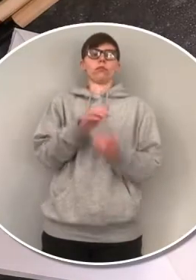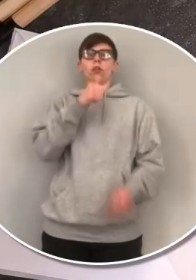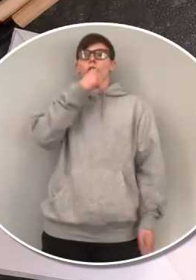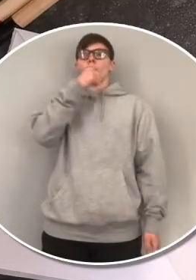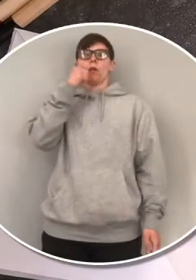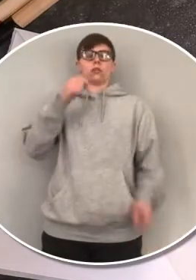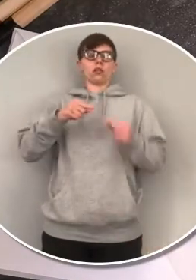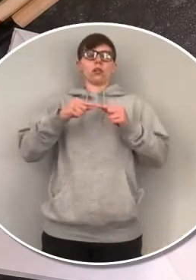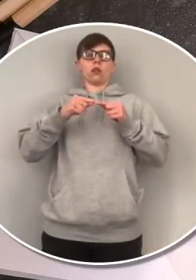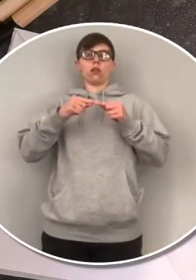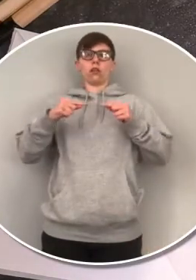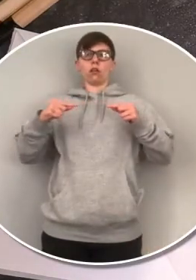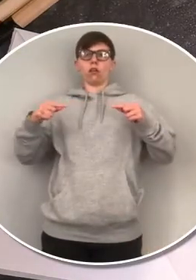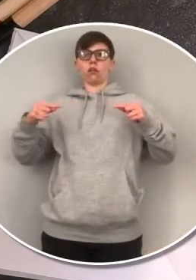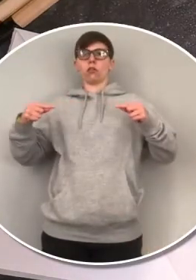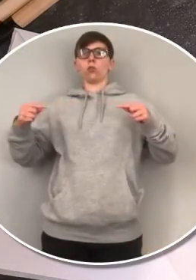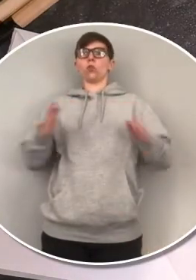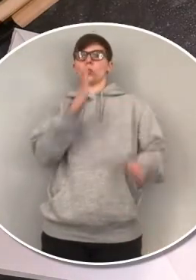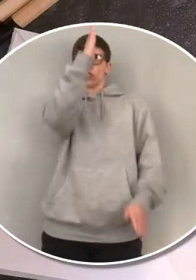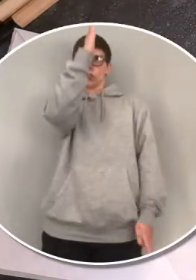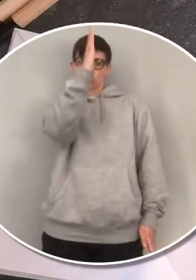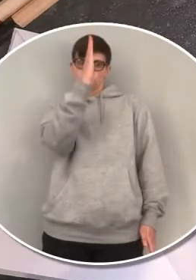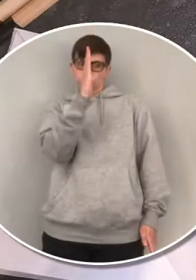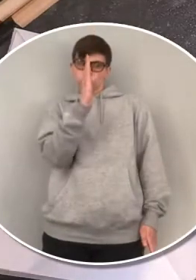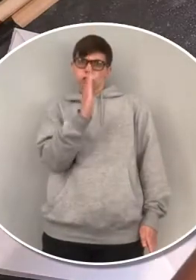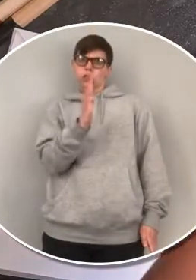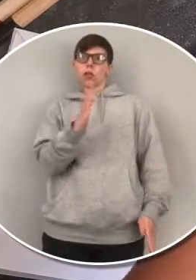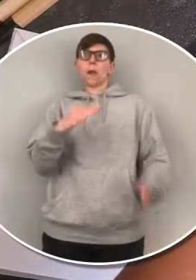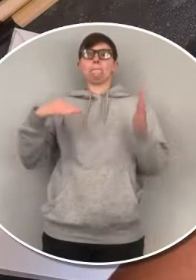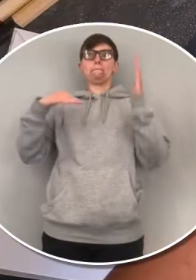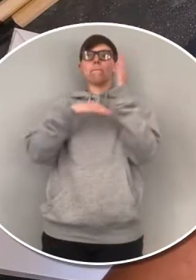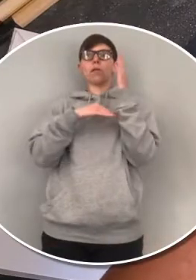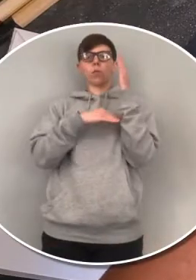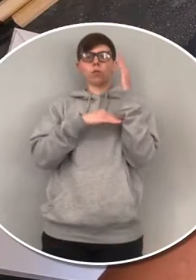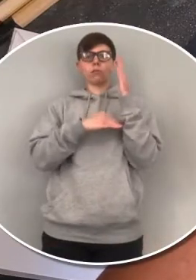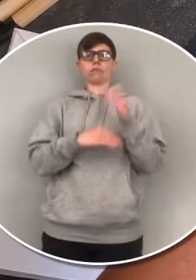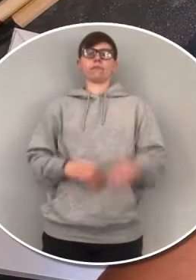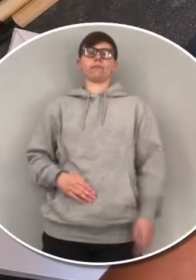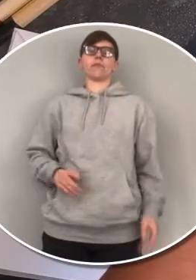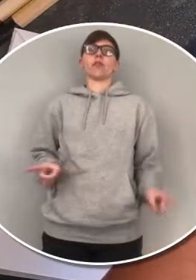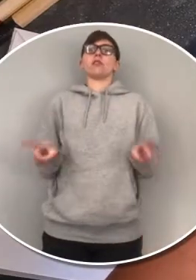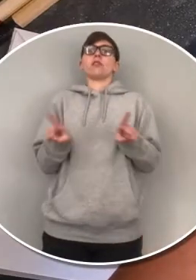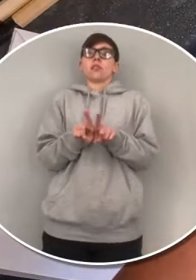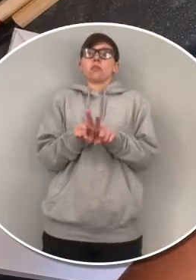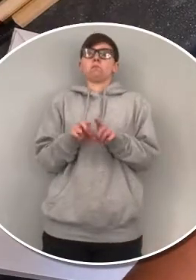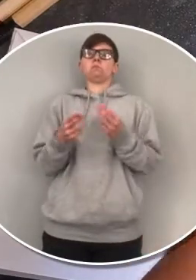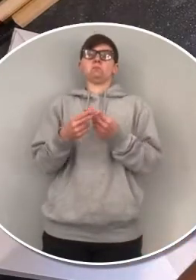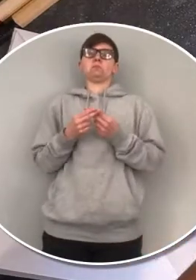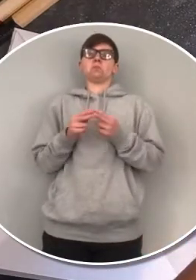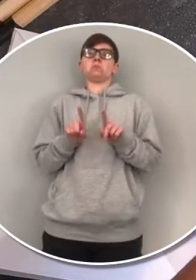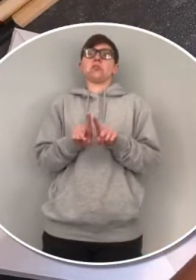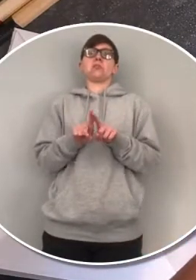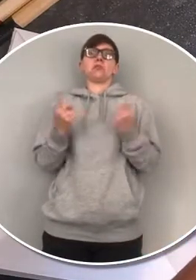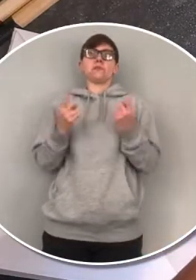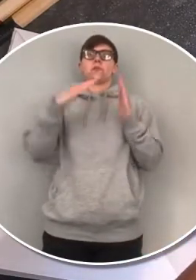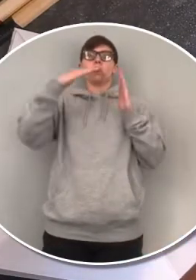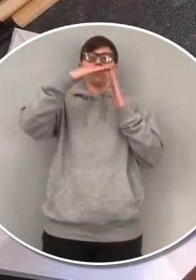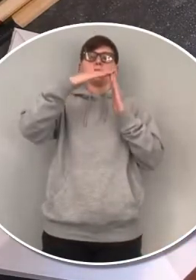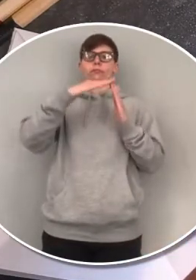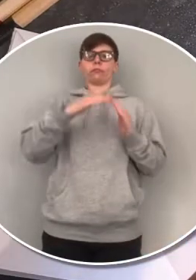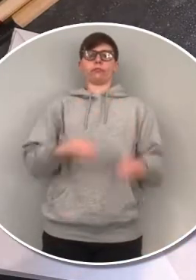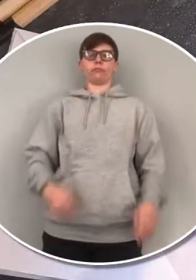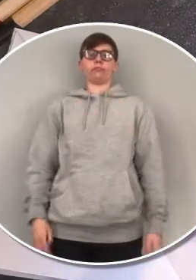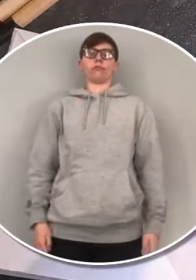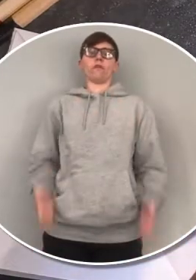it needs to go to meet the top corner. And then we can make a